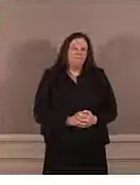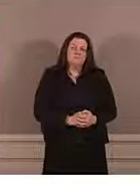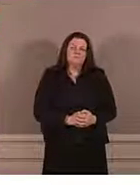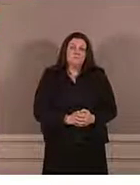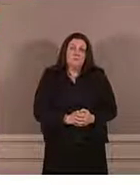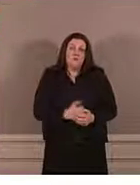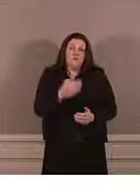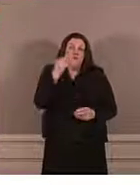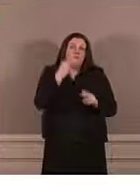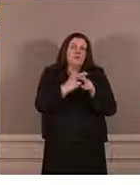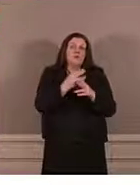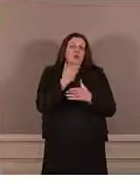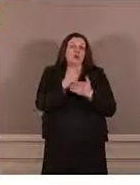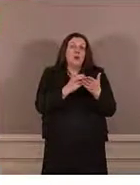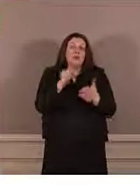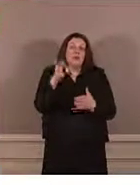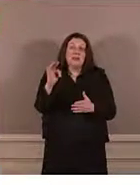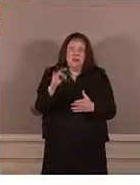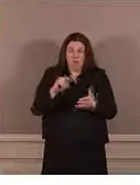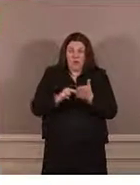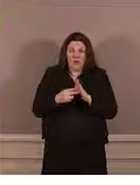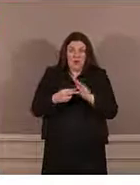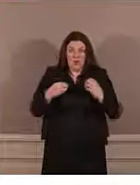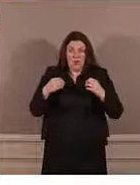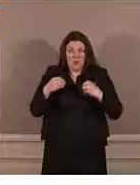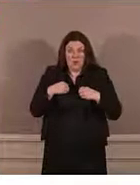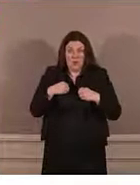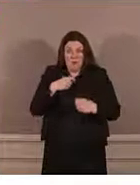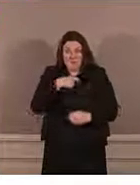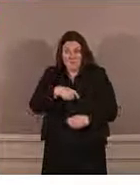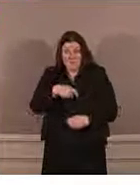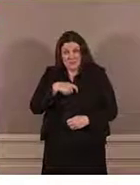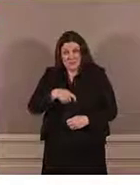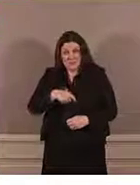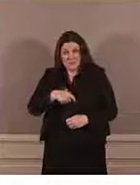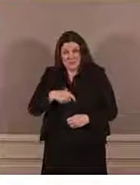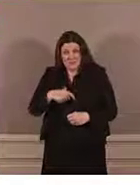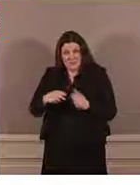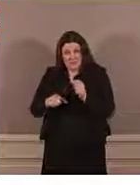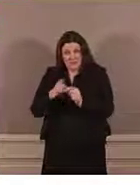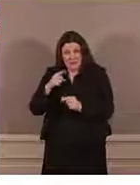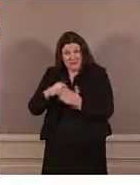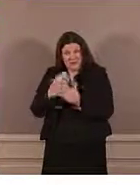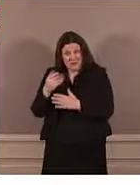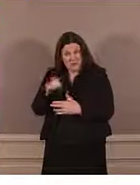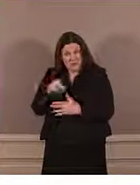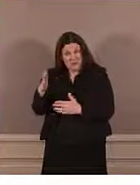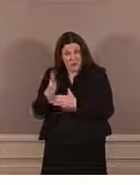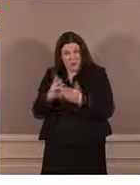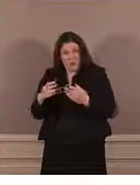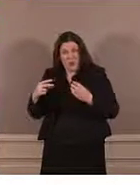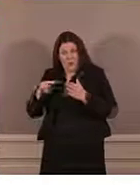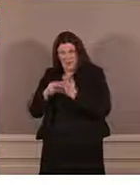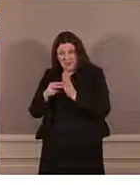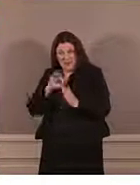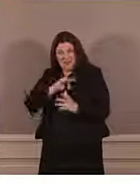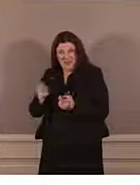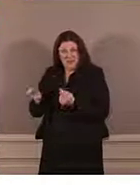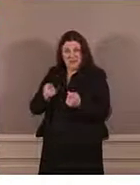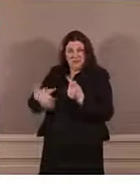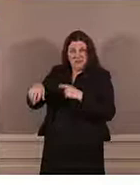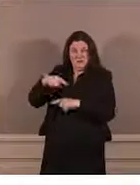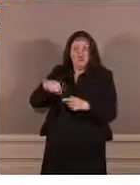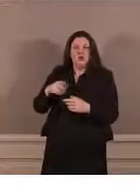the fact that some staff were organising their own personal professional development, and there were examples of staff who